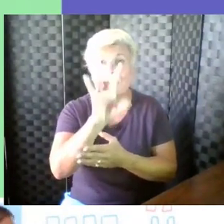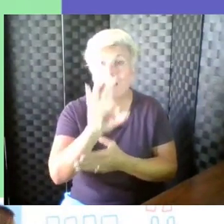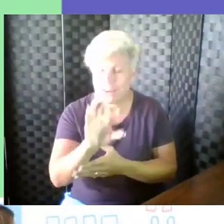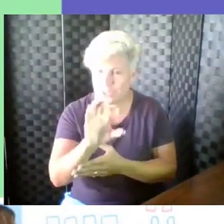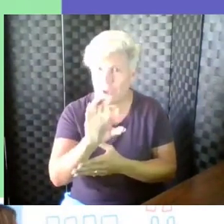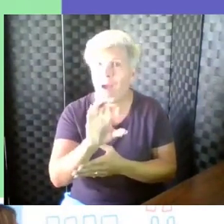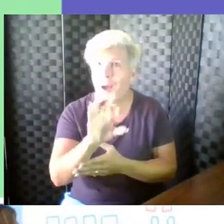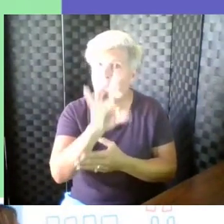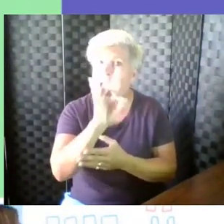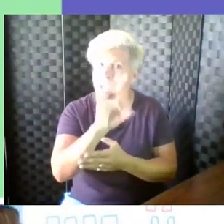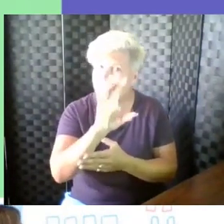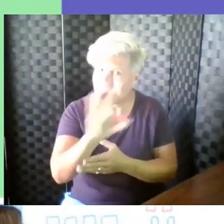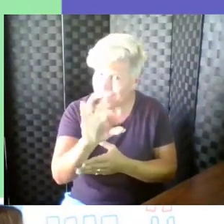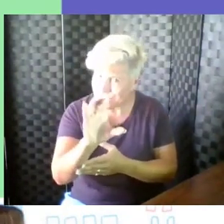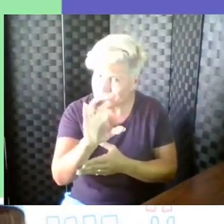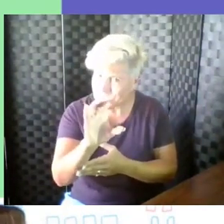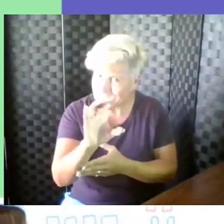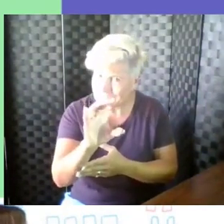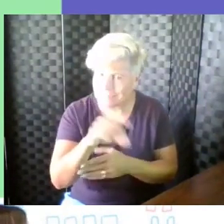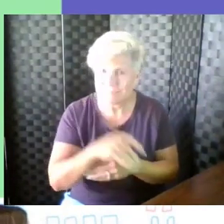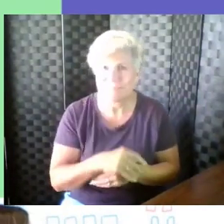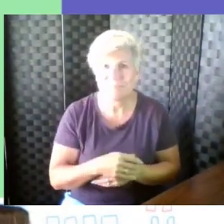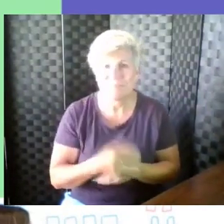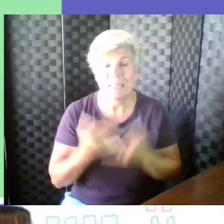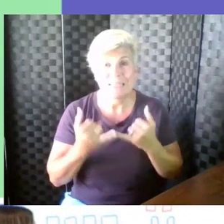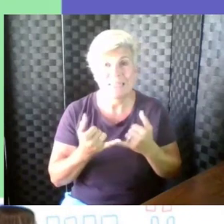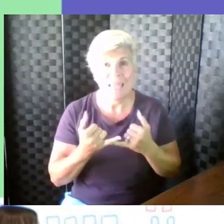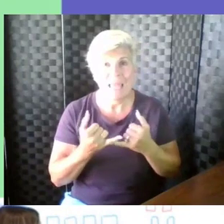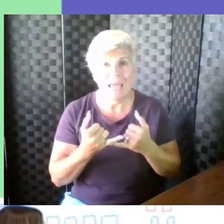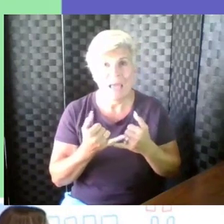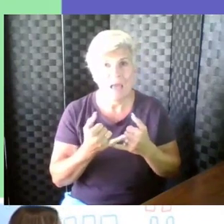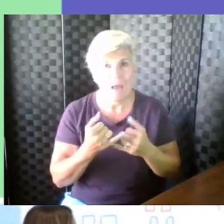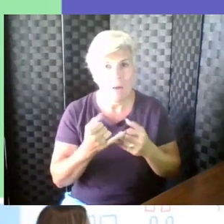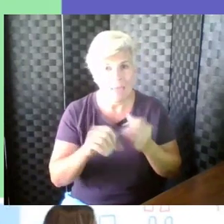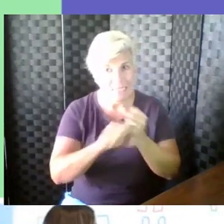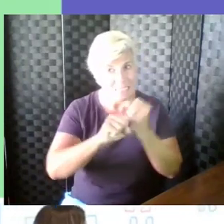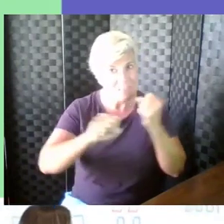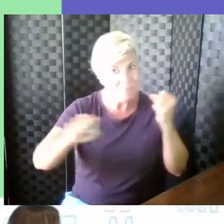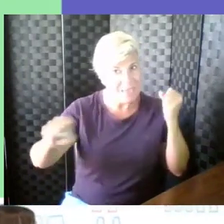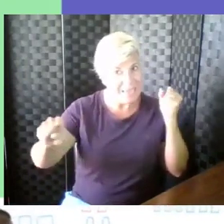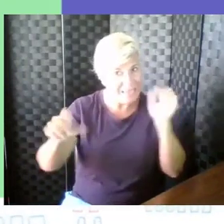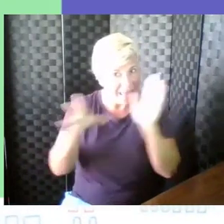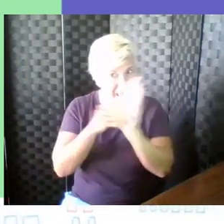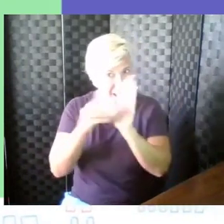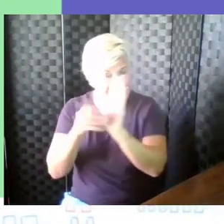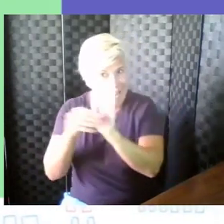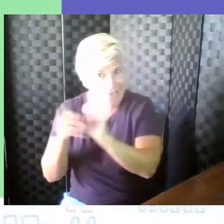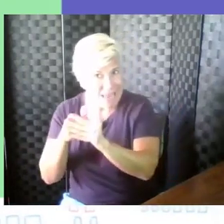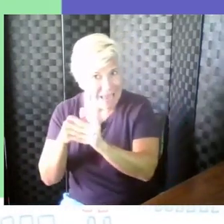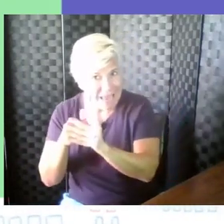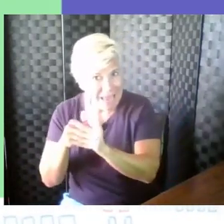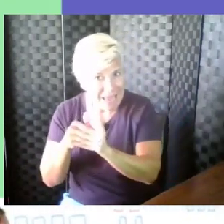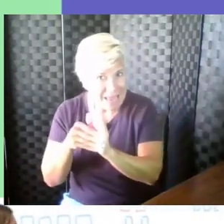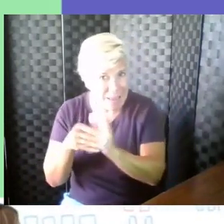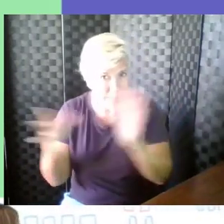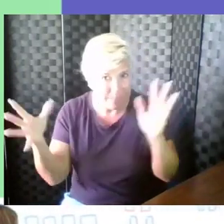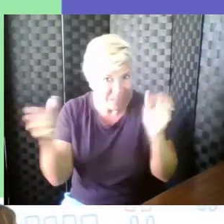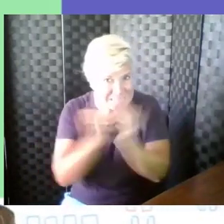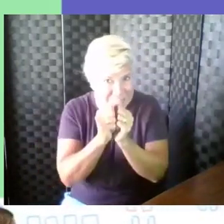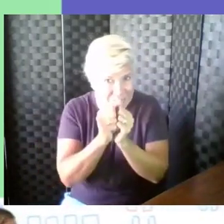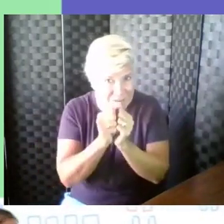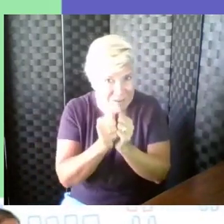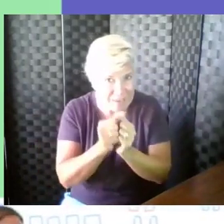700, 800. So now, if I take those three numbers and I add them together, I squish them back